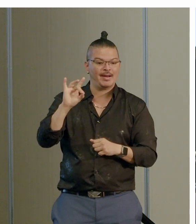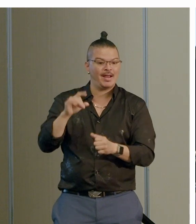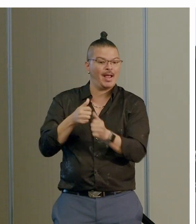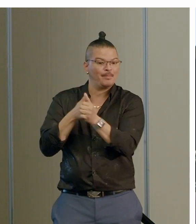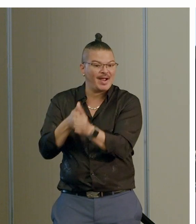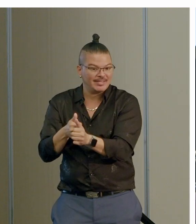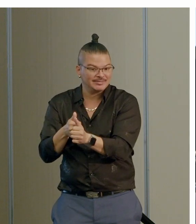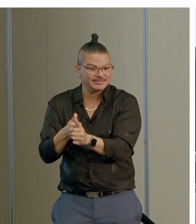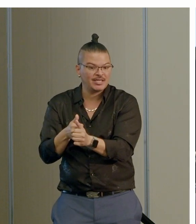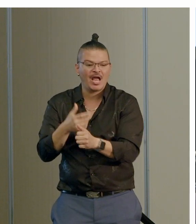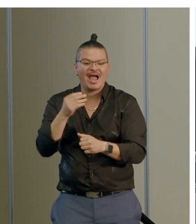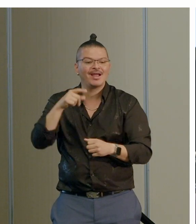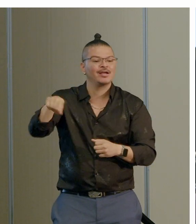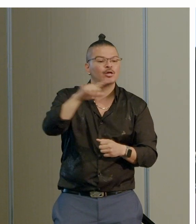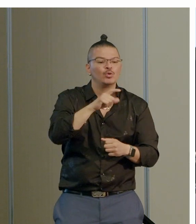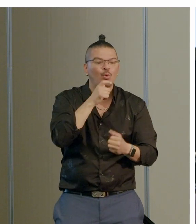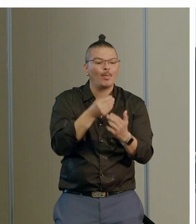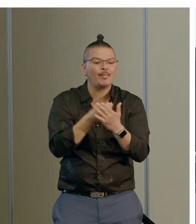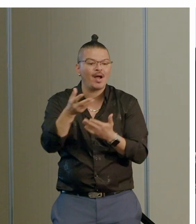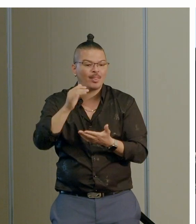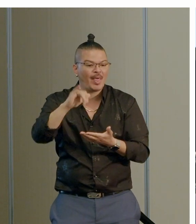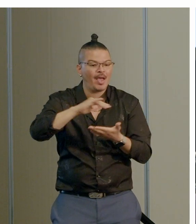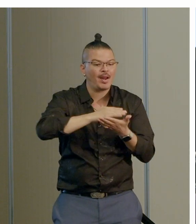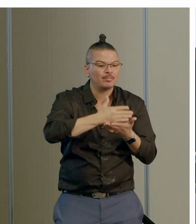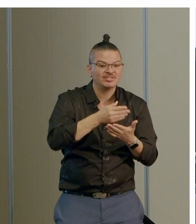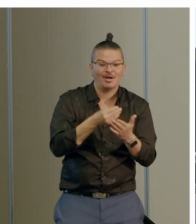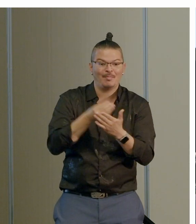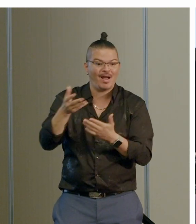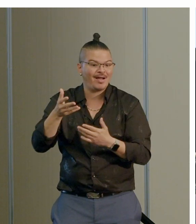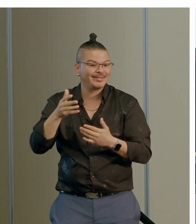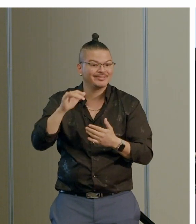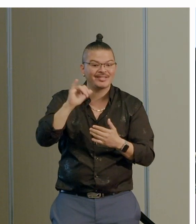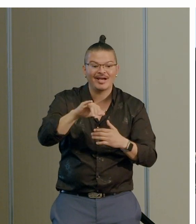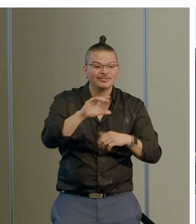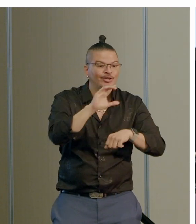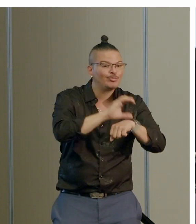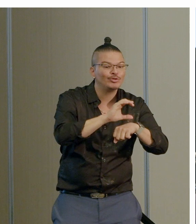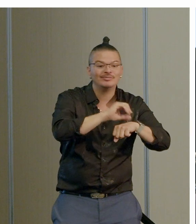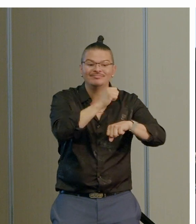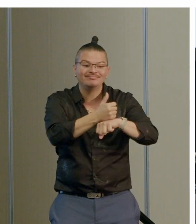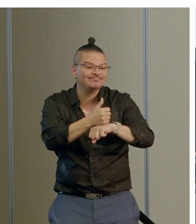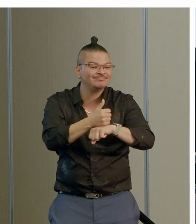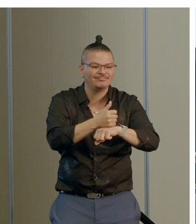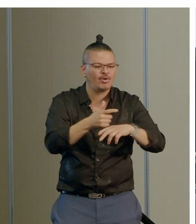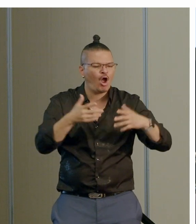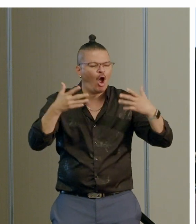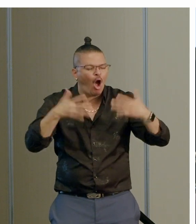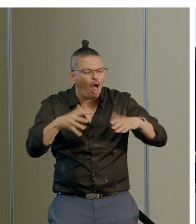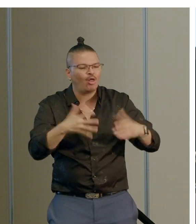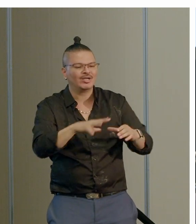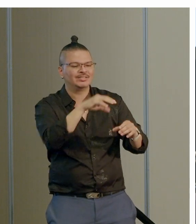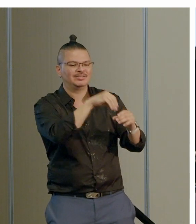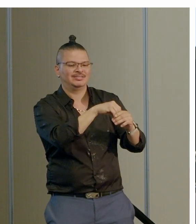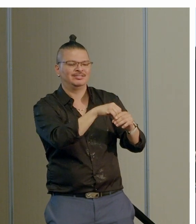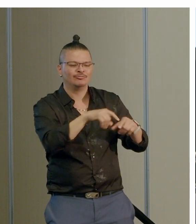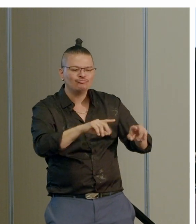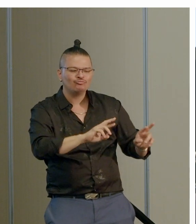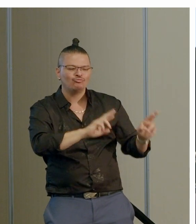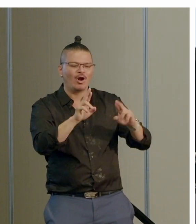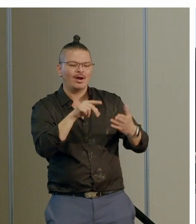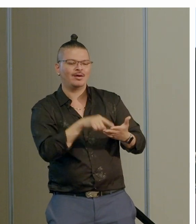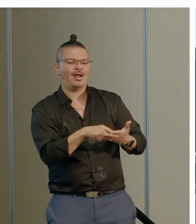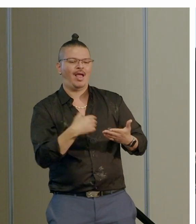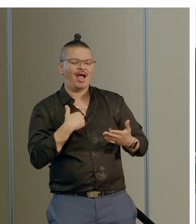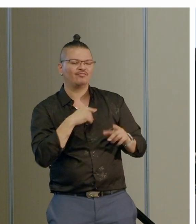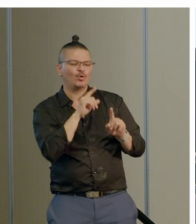buy one of these desktops or laptops, they know there is already an accessibility conformance report produced for that